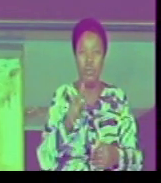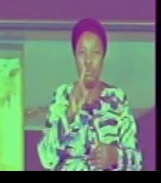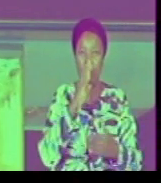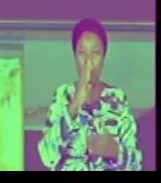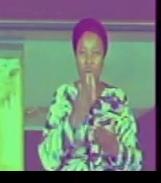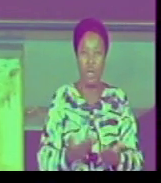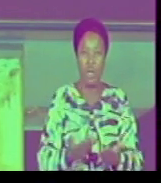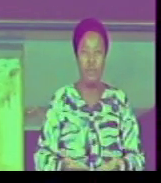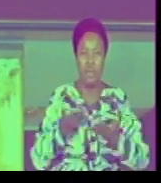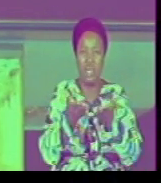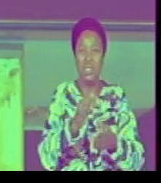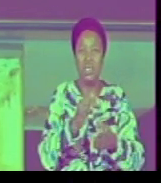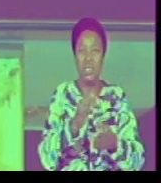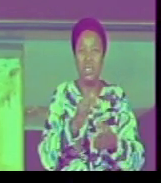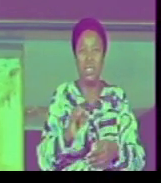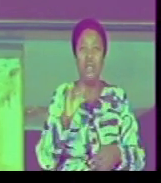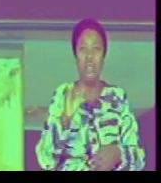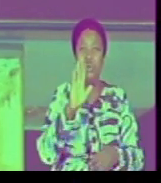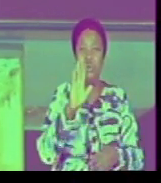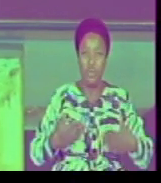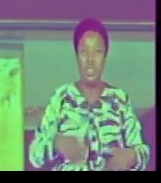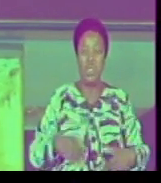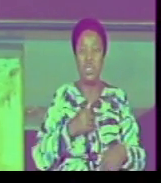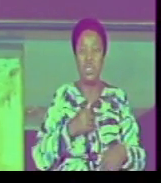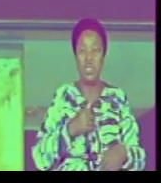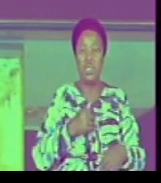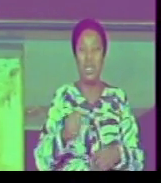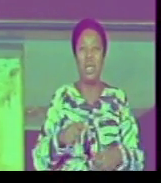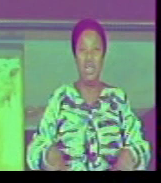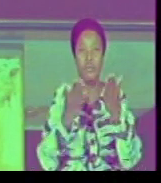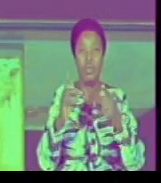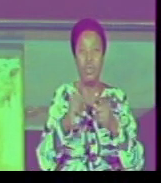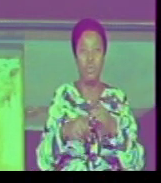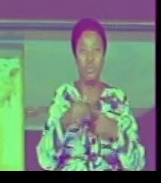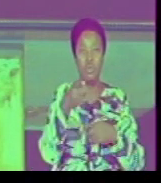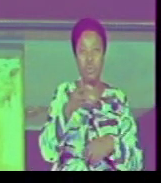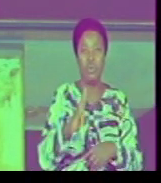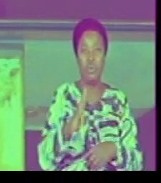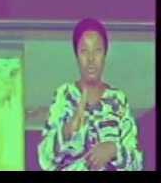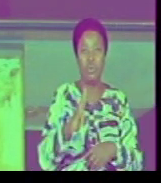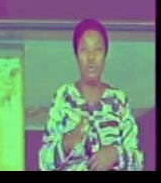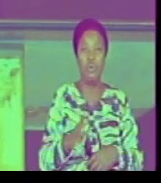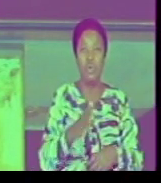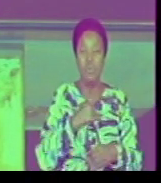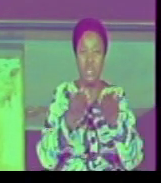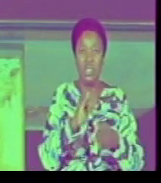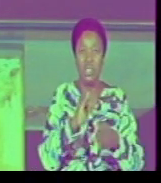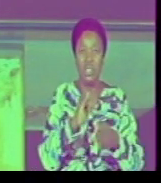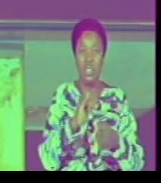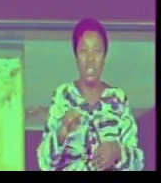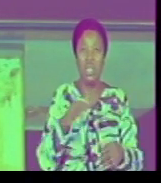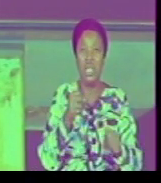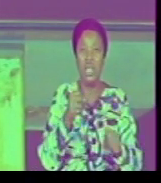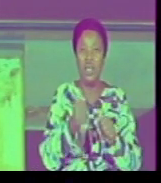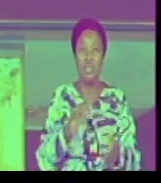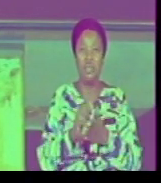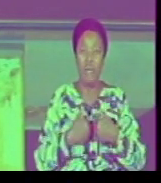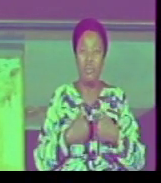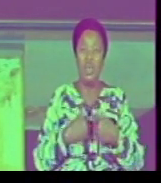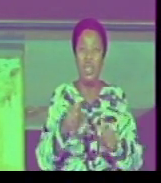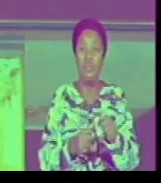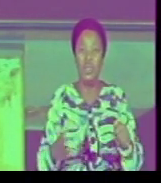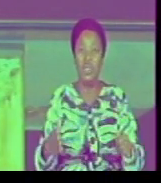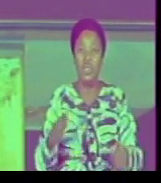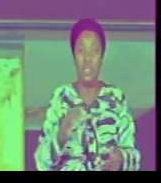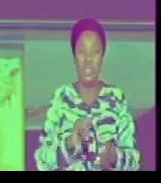your bodies a living sacrifice to God. You are presenting everything you've got, everything your